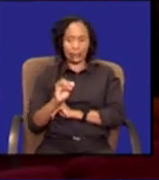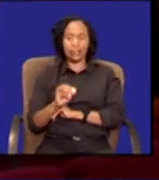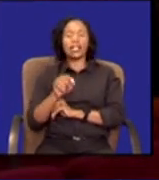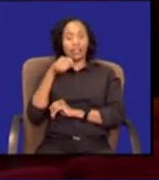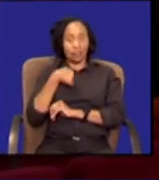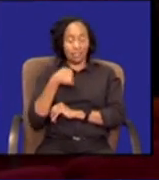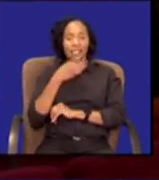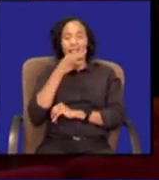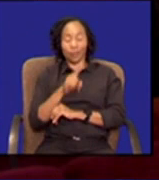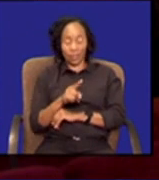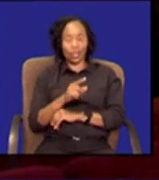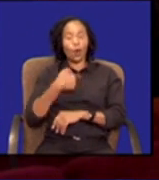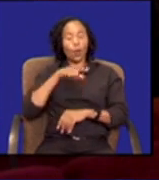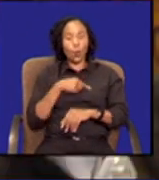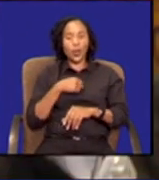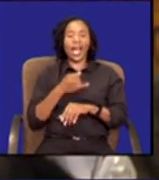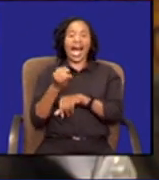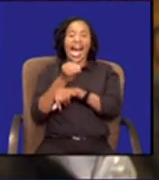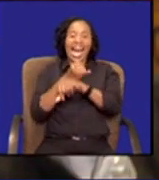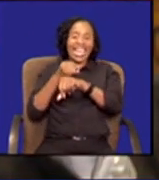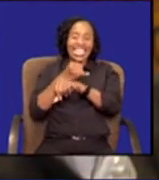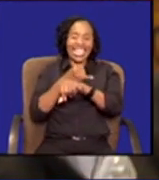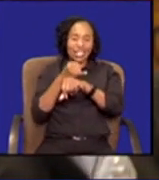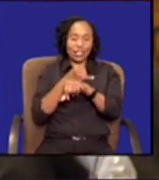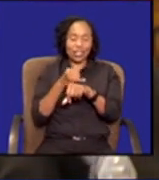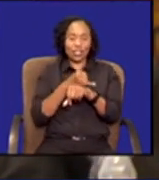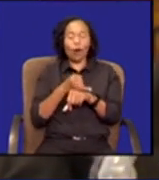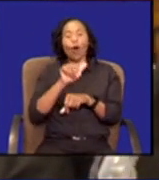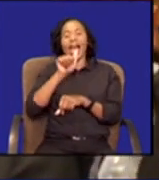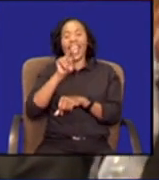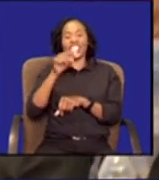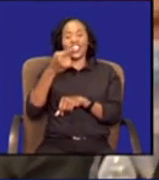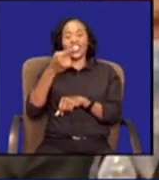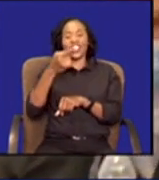an island of angels that will starve to death.